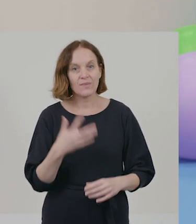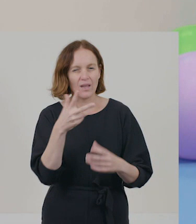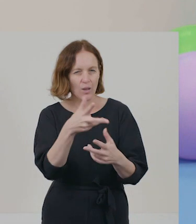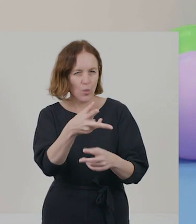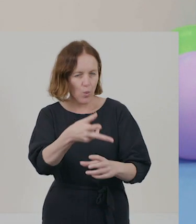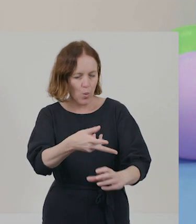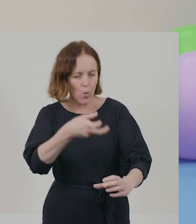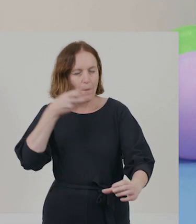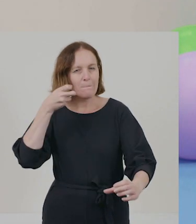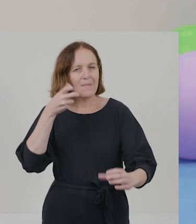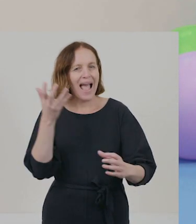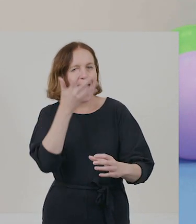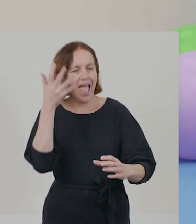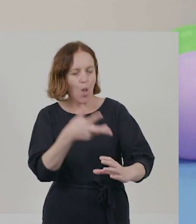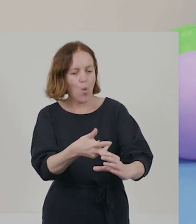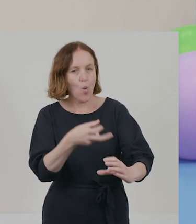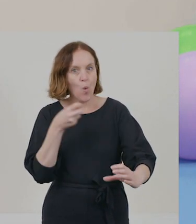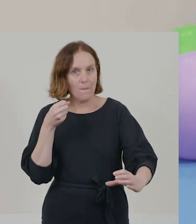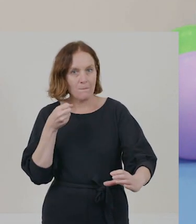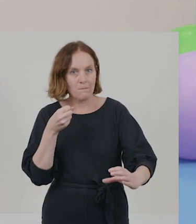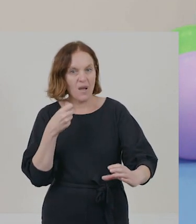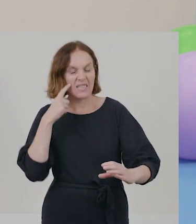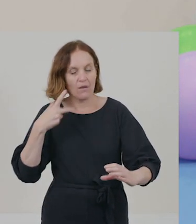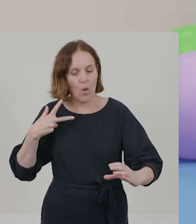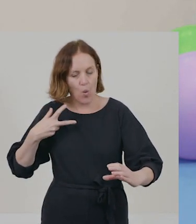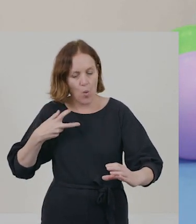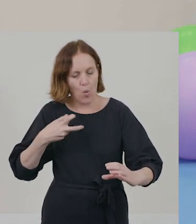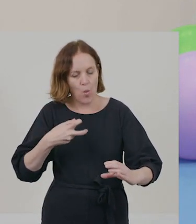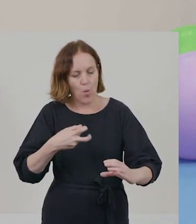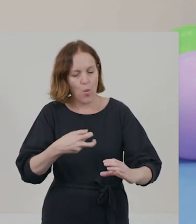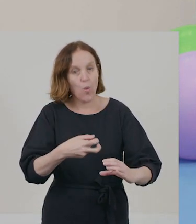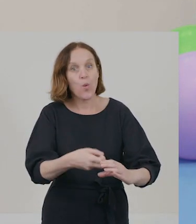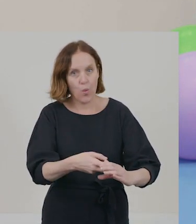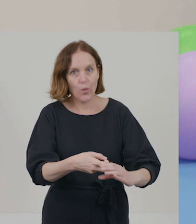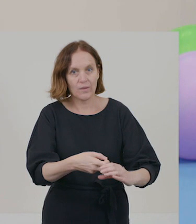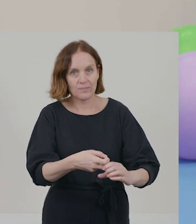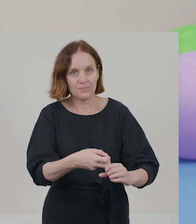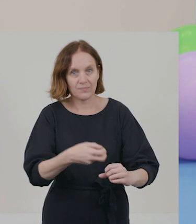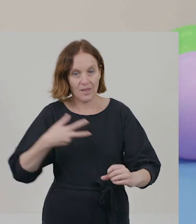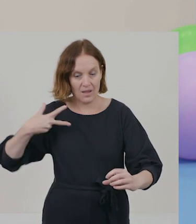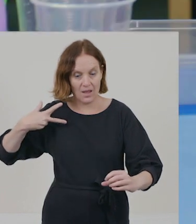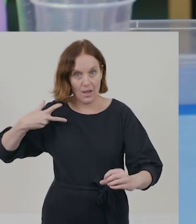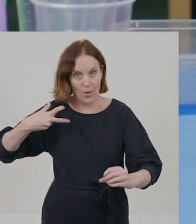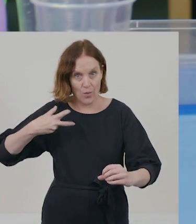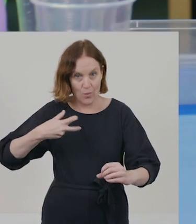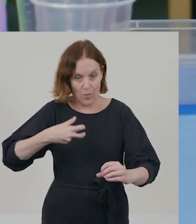syringe is air. Let's see if I can move the air down the syringe by pushing on the plunger.